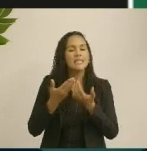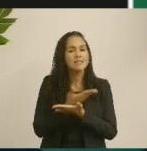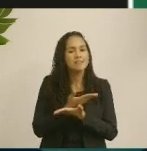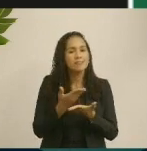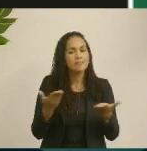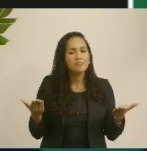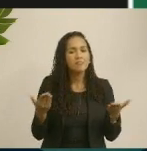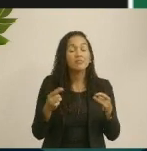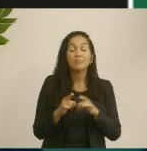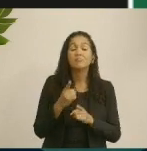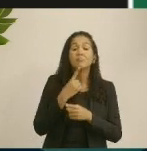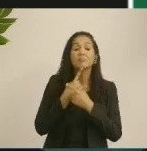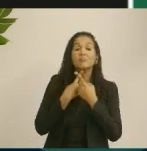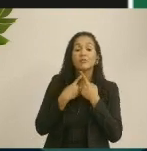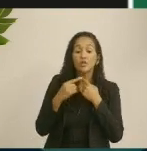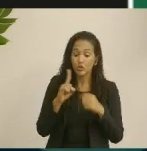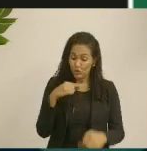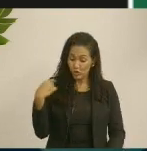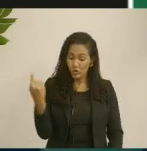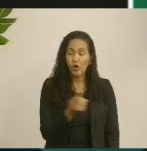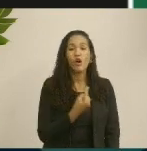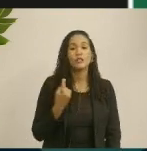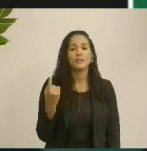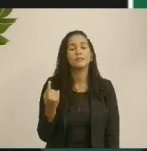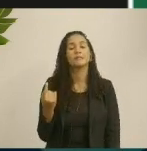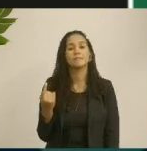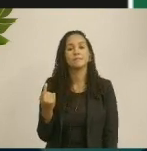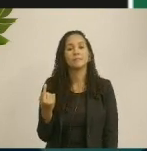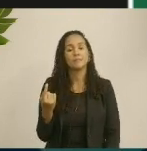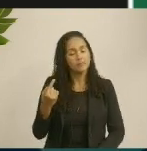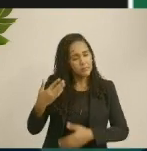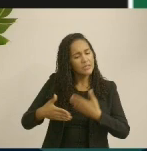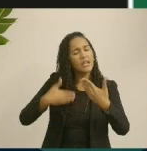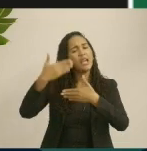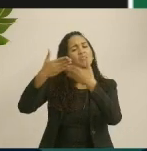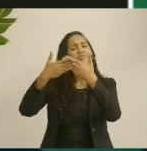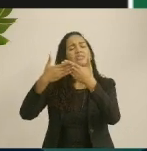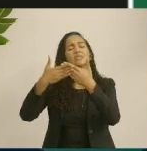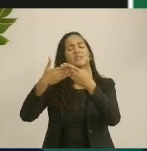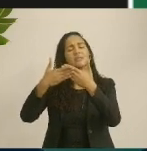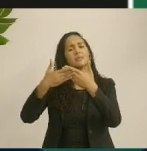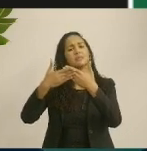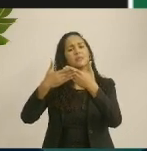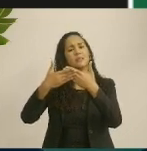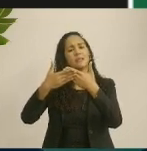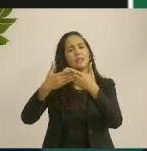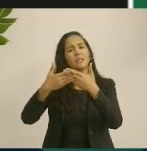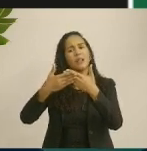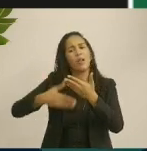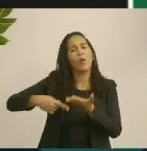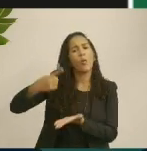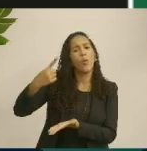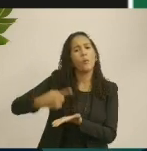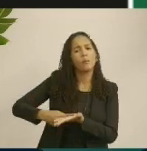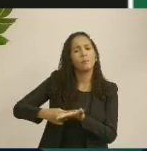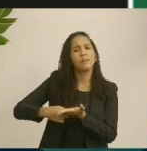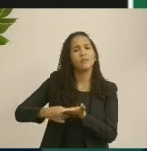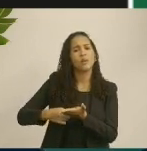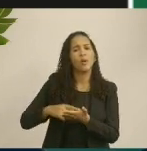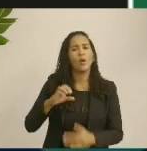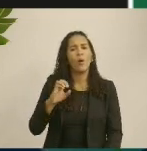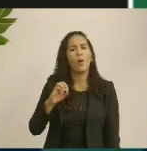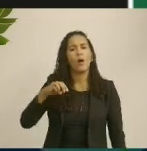more the agenda, especially the United Nations and the Global Goal Agenda, so